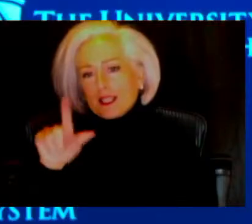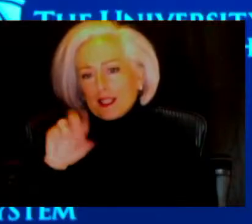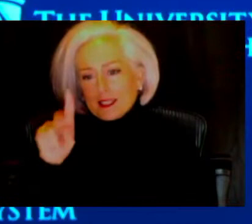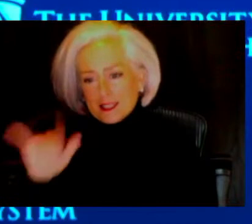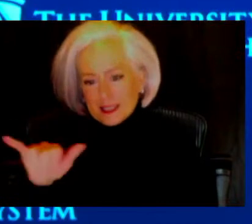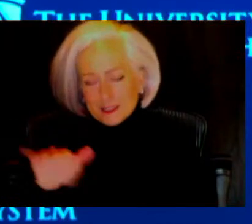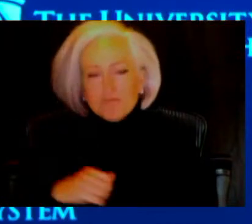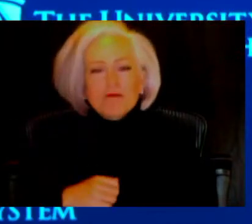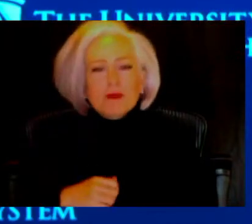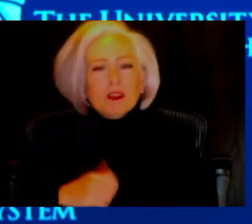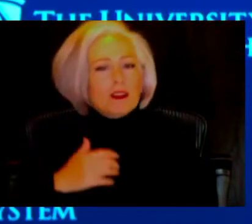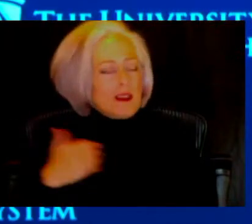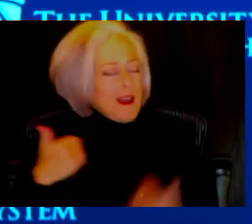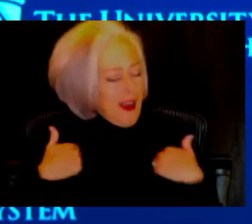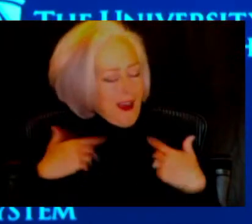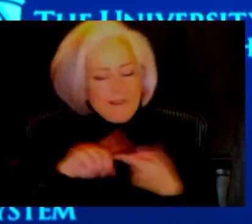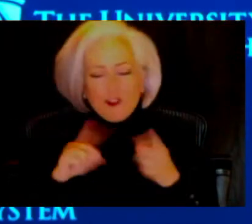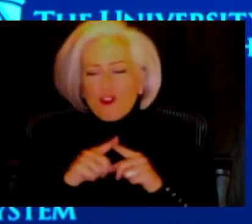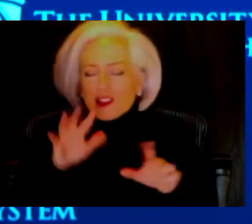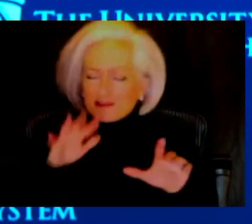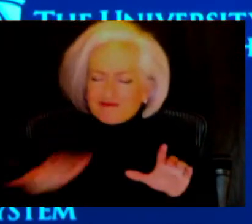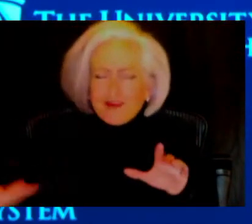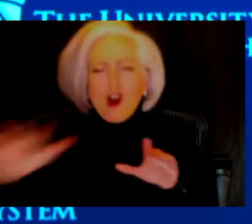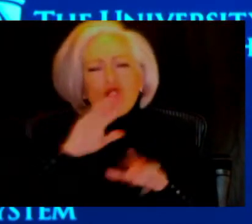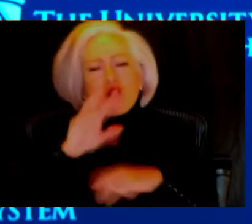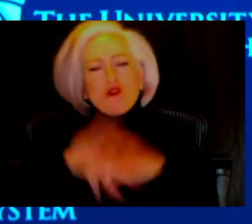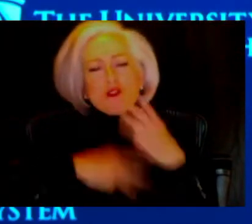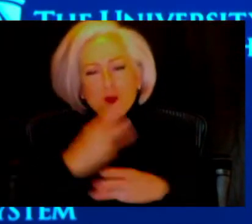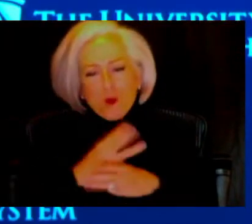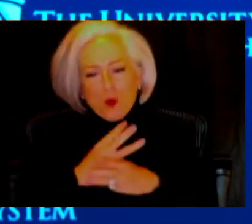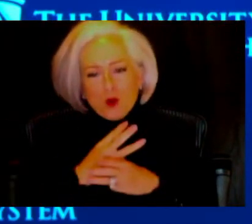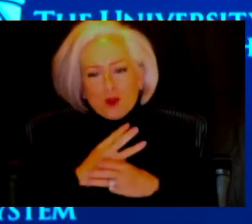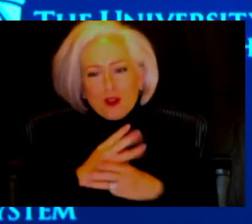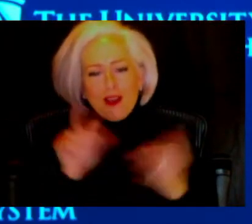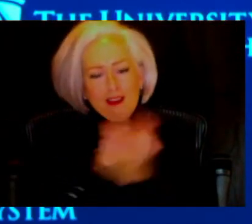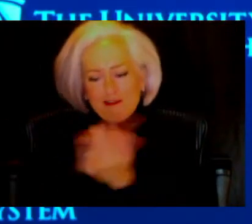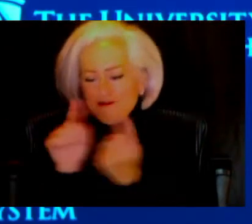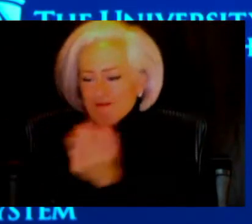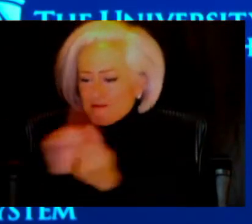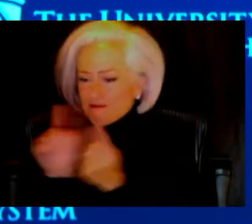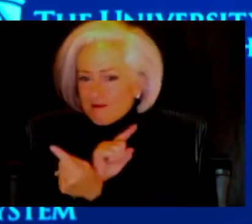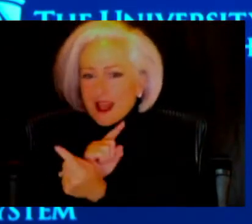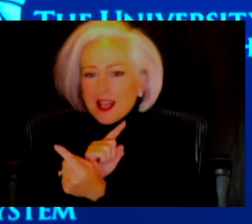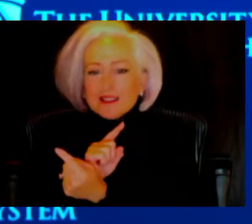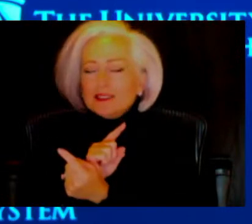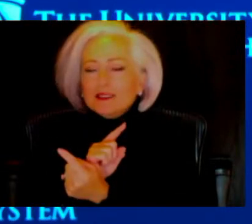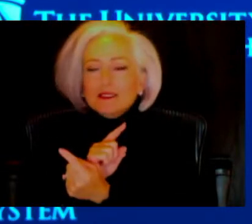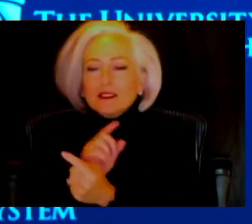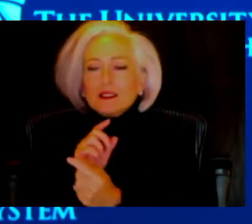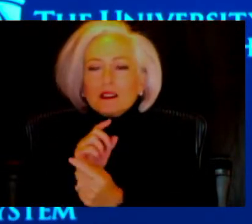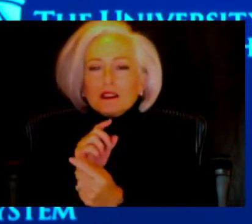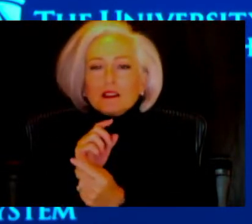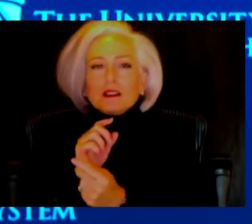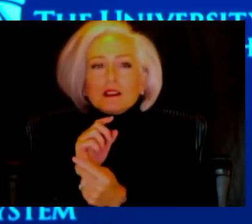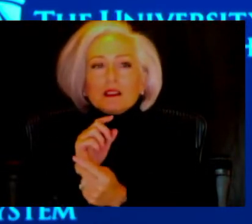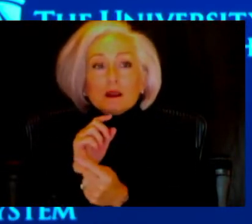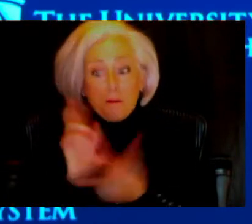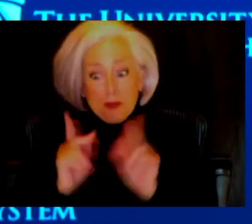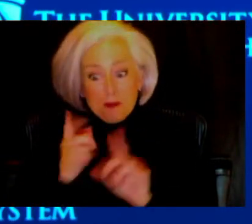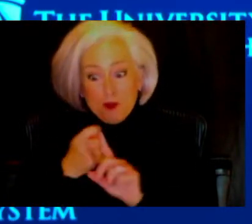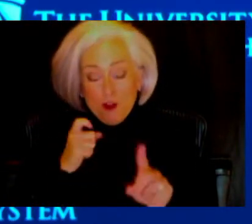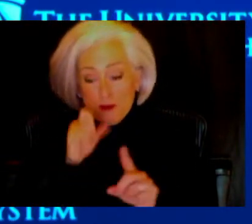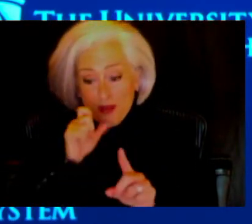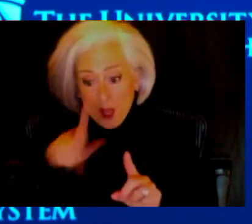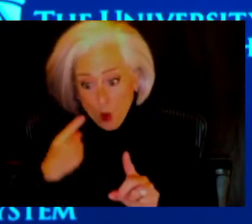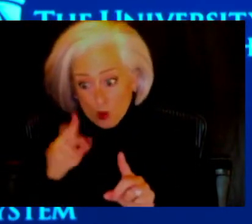all over the world now. Yeah. And I've met from all my deployments, it isn't just from the U.S. There are veterans